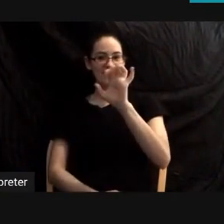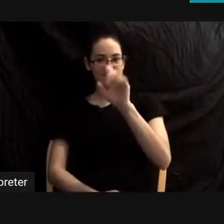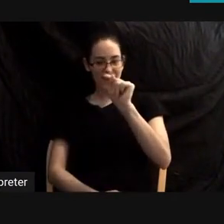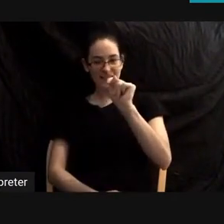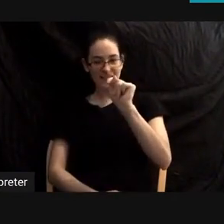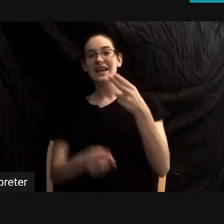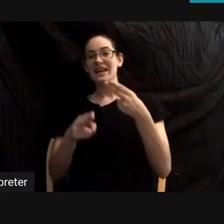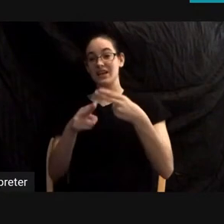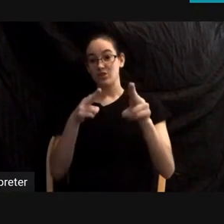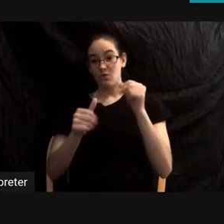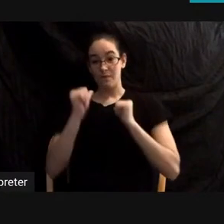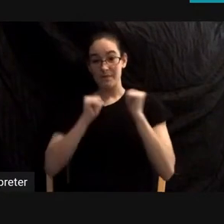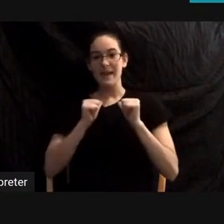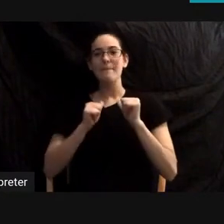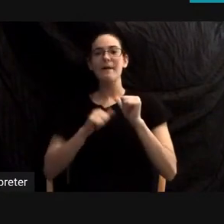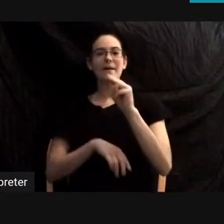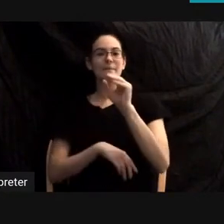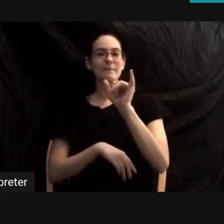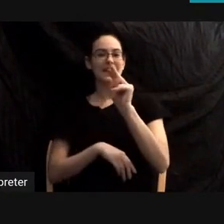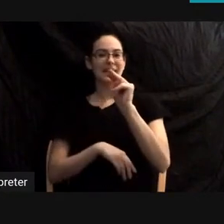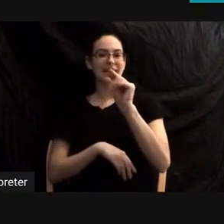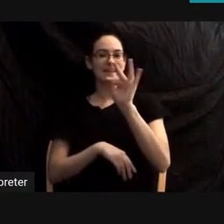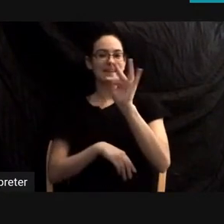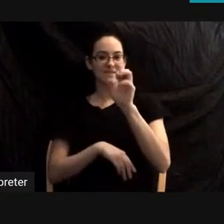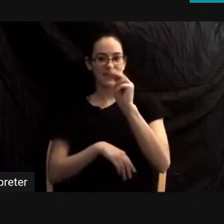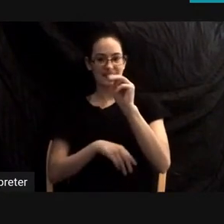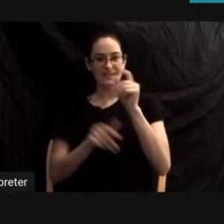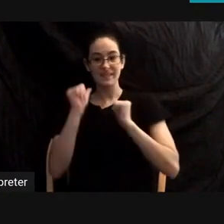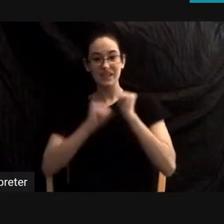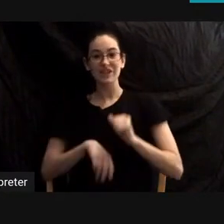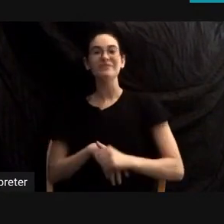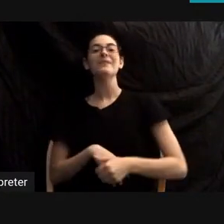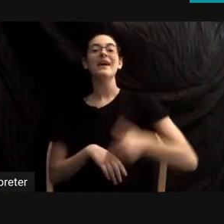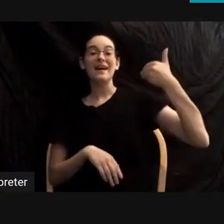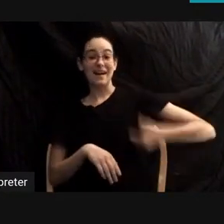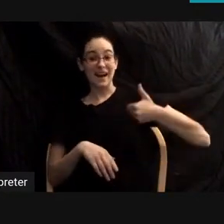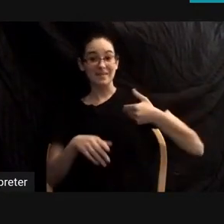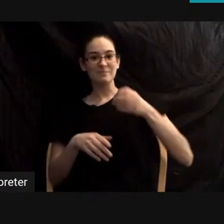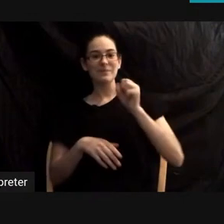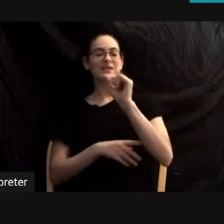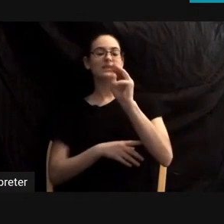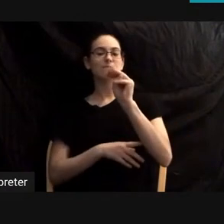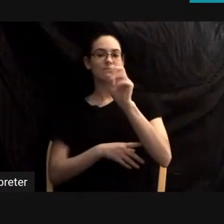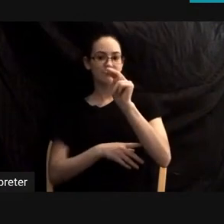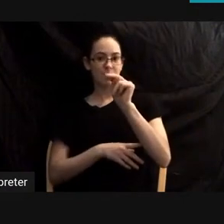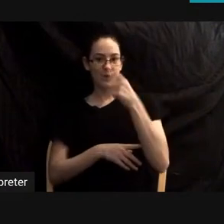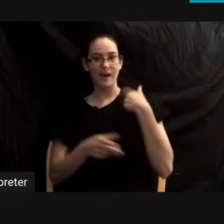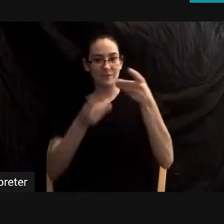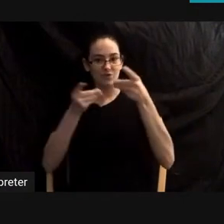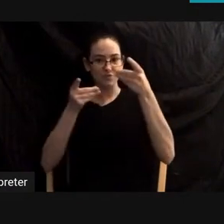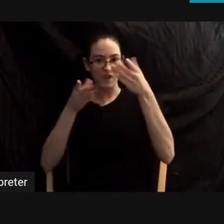by New Manifest Theater. I am Simone Alexander, the producing artistic director of New Manifest and the moderator for this